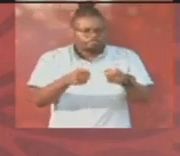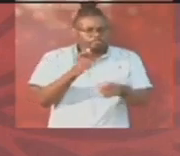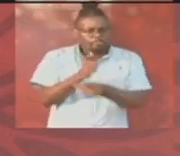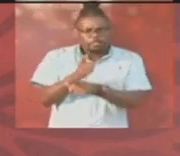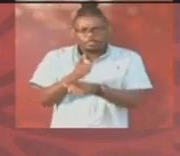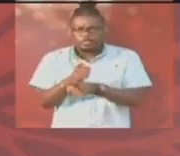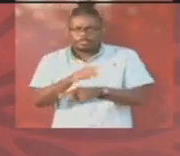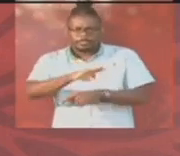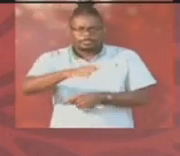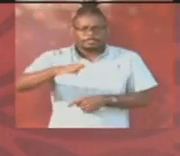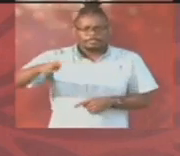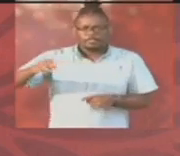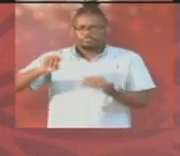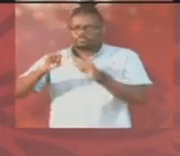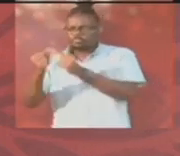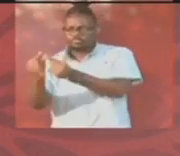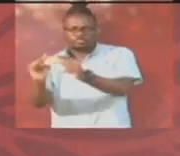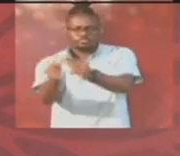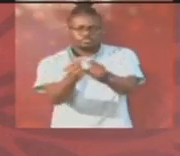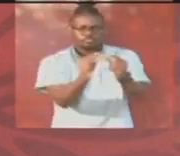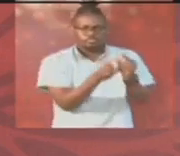organizations we would have partnered with.